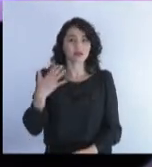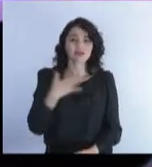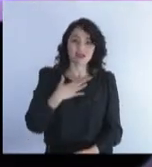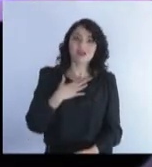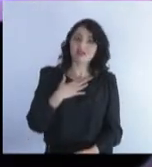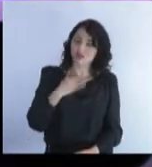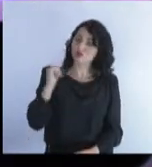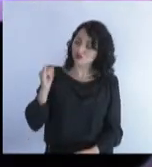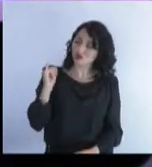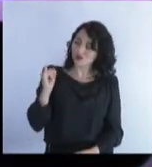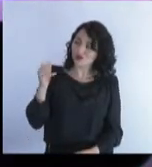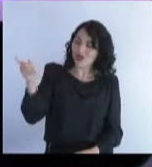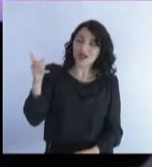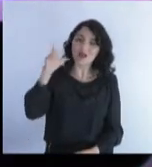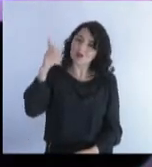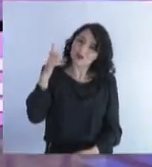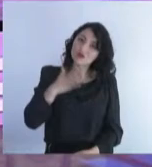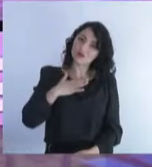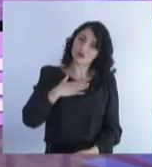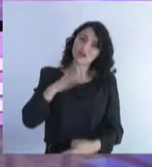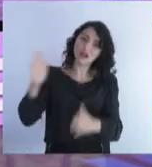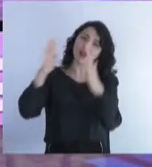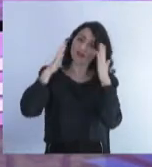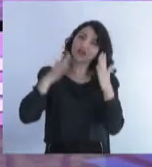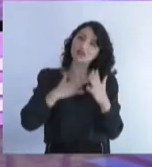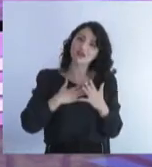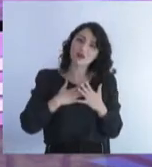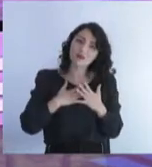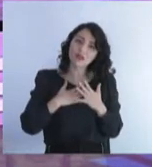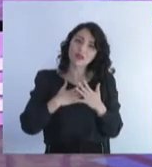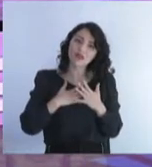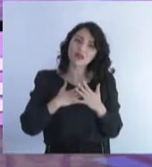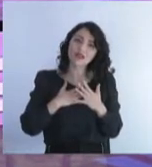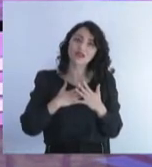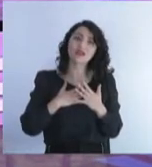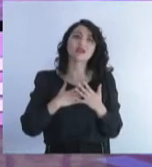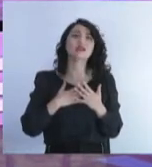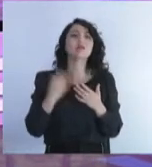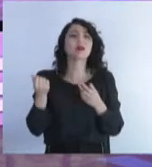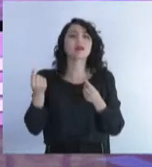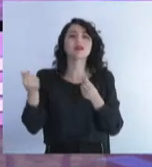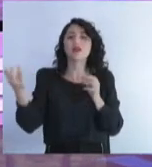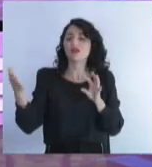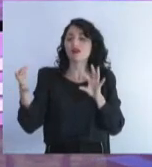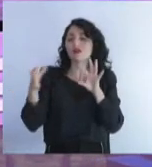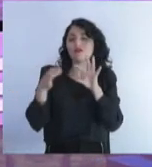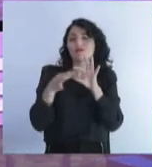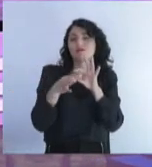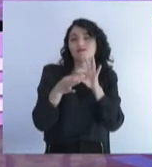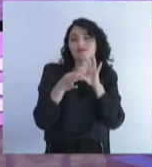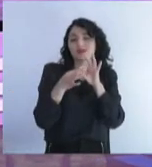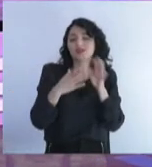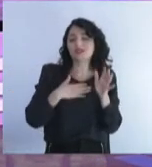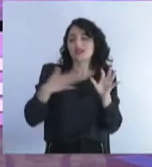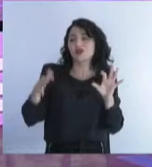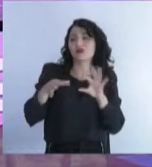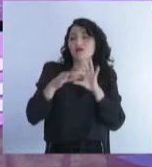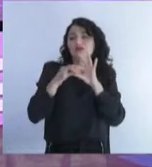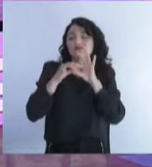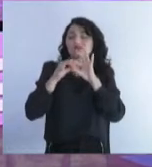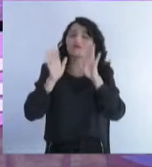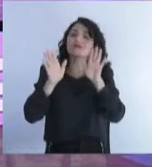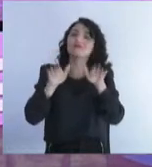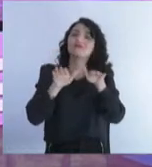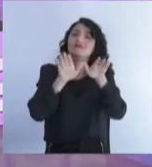really understand, really cared, then they had their physiology was like two birds flying